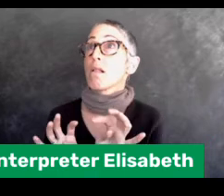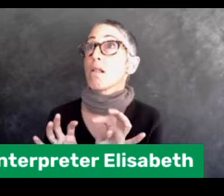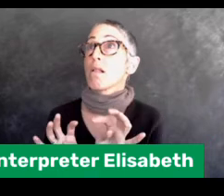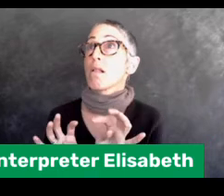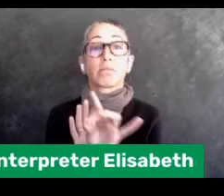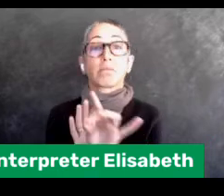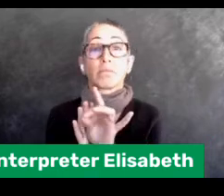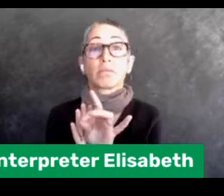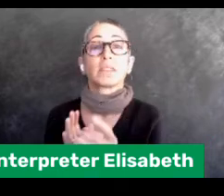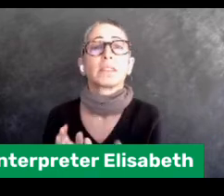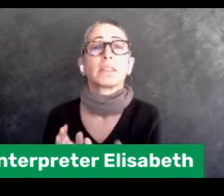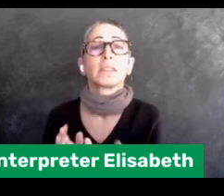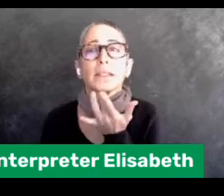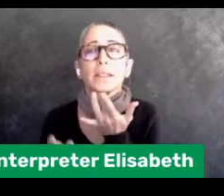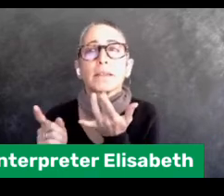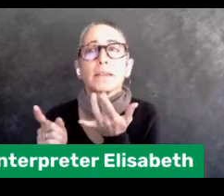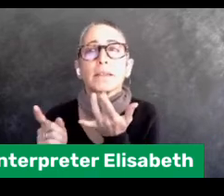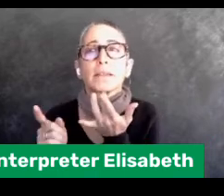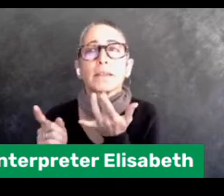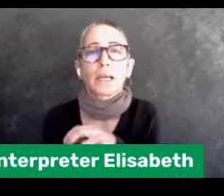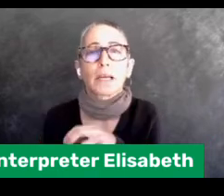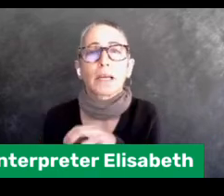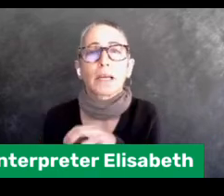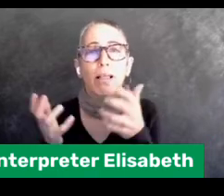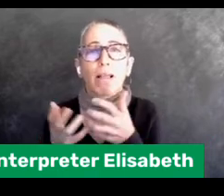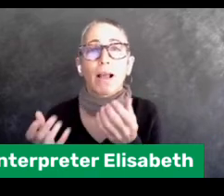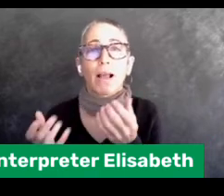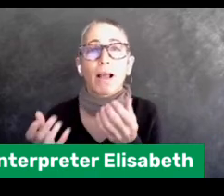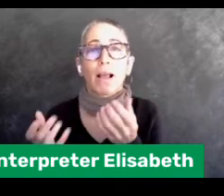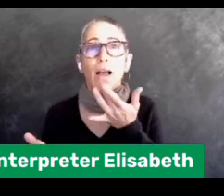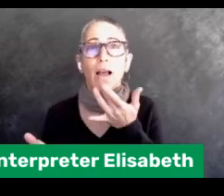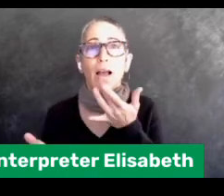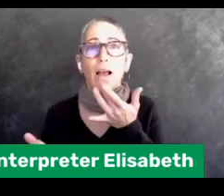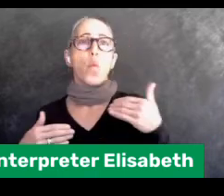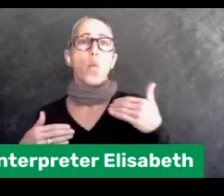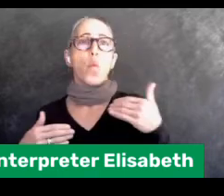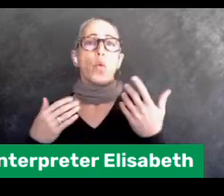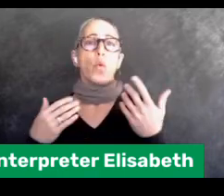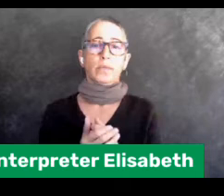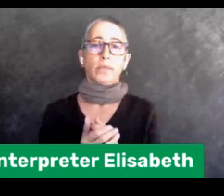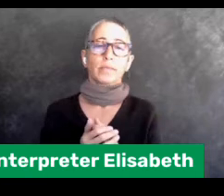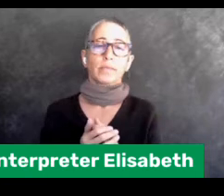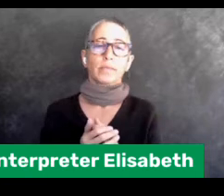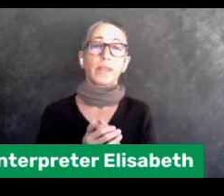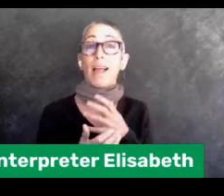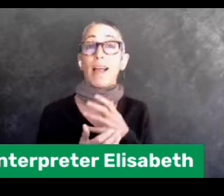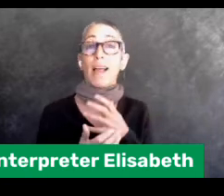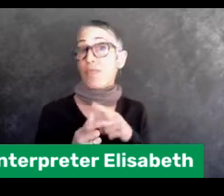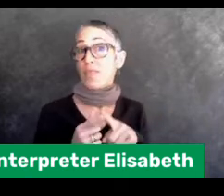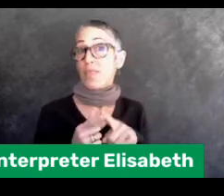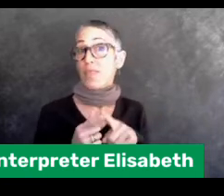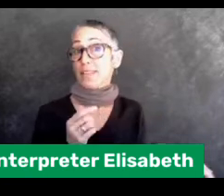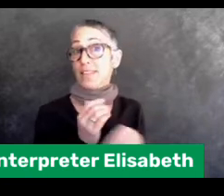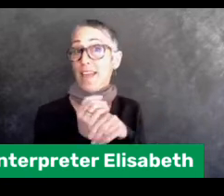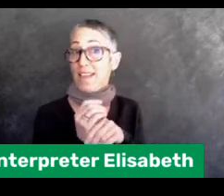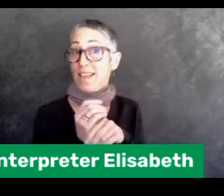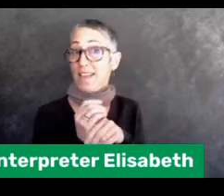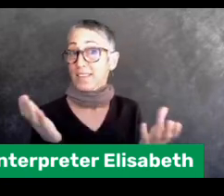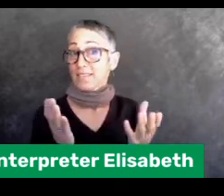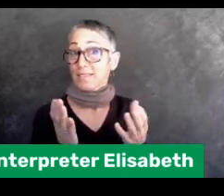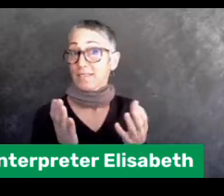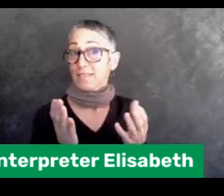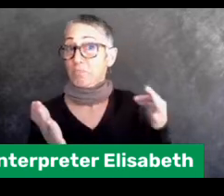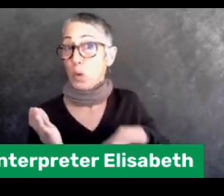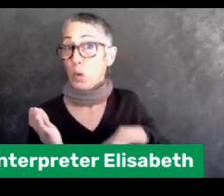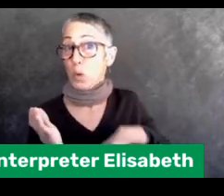yummy, while they were leaving the event. And to put the icing on the cake, we had printouts of the vegan